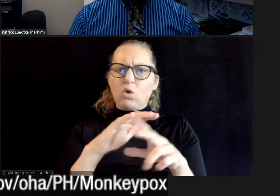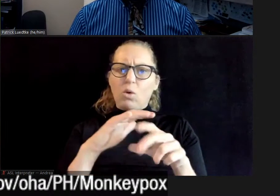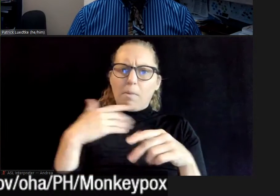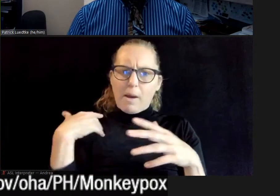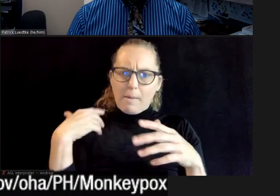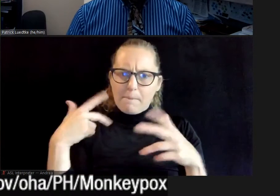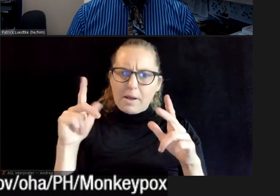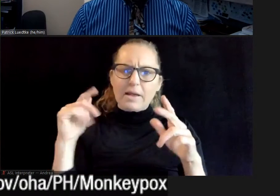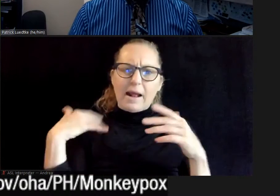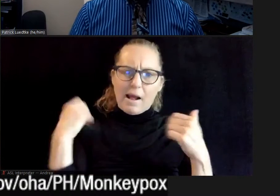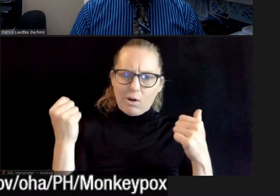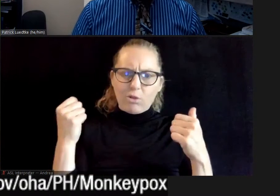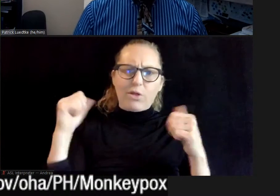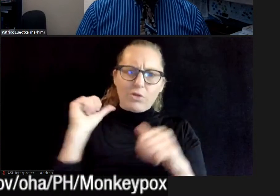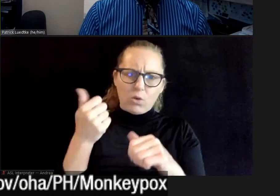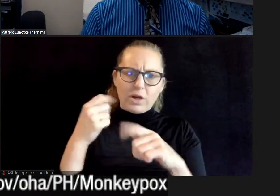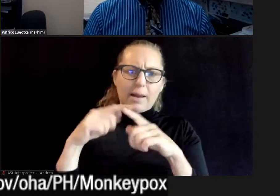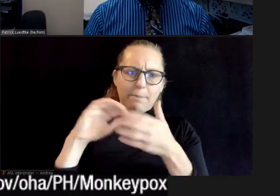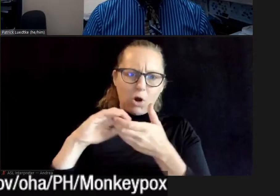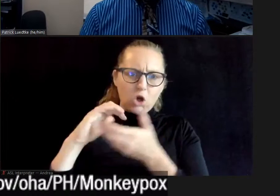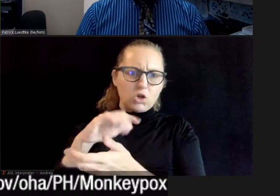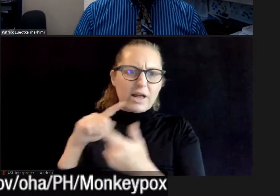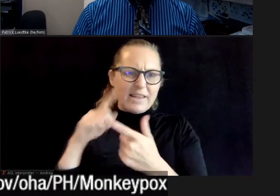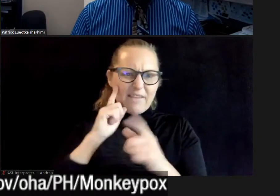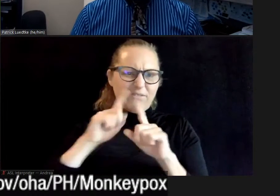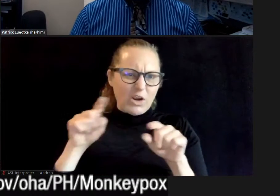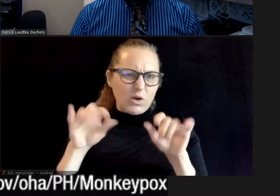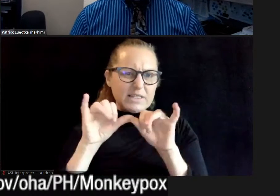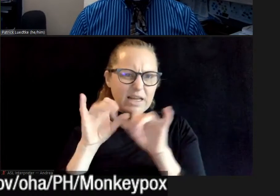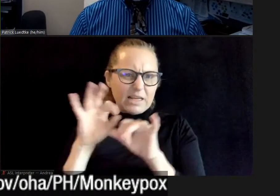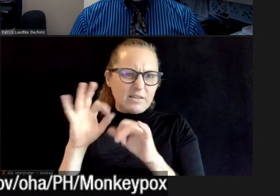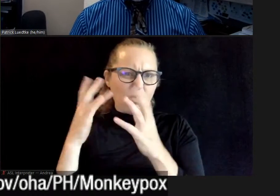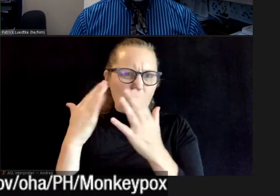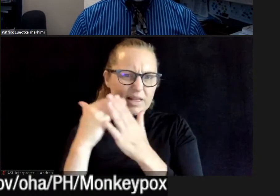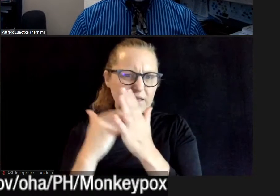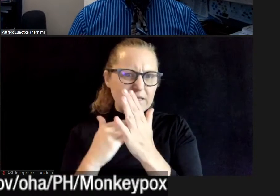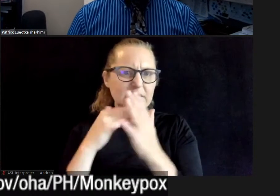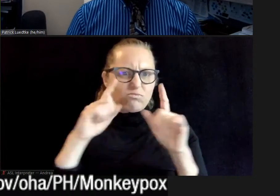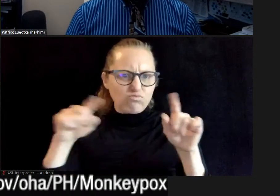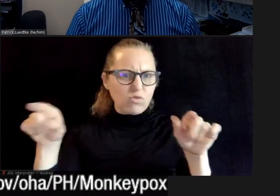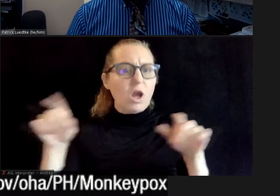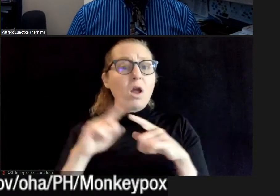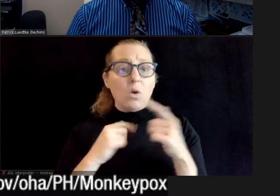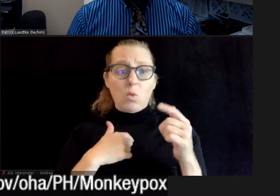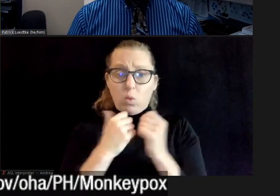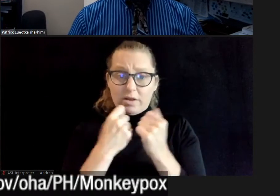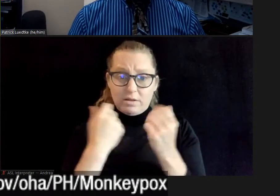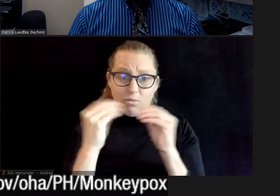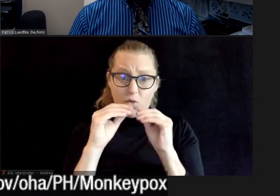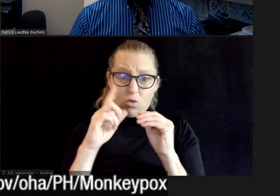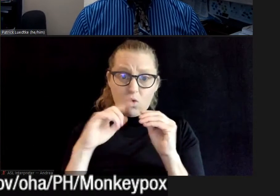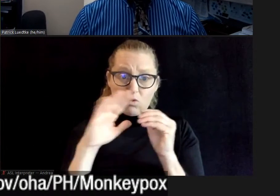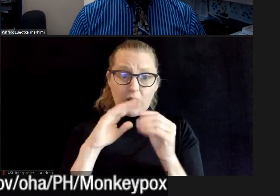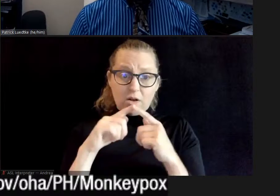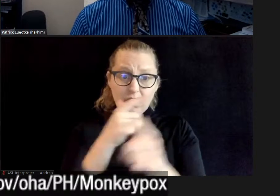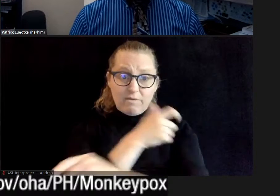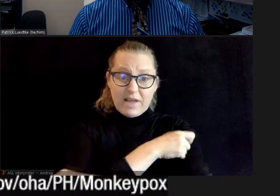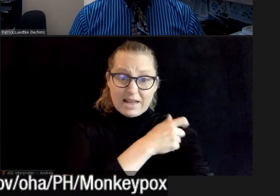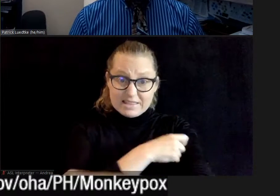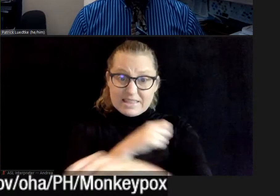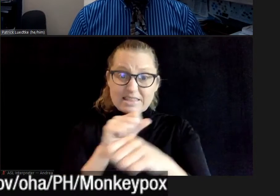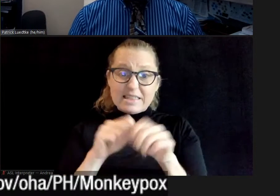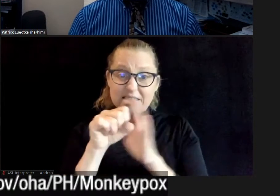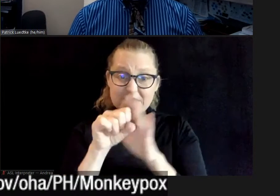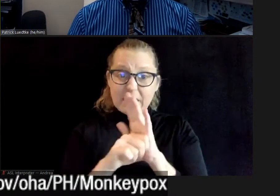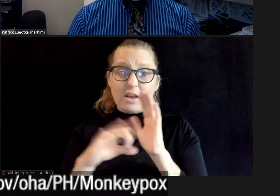partners and others, and I know there have been varying sizes of wait lists. With more arrival of vaccines in the state as part